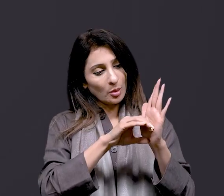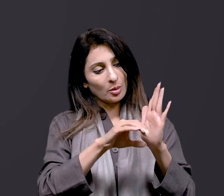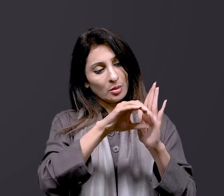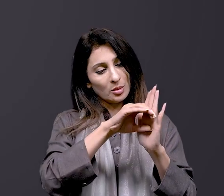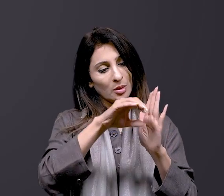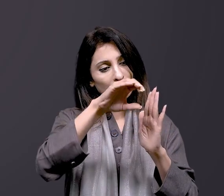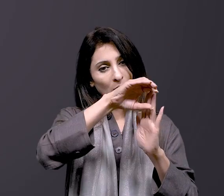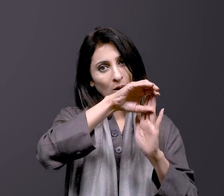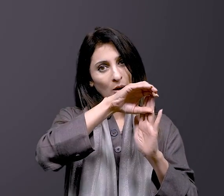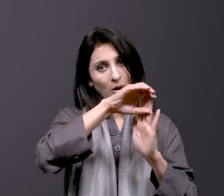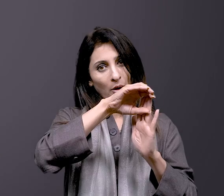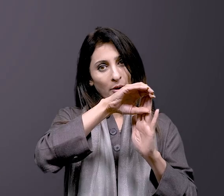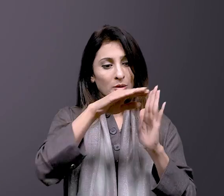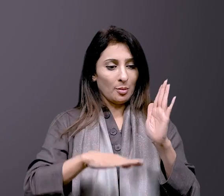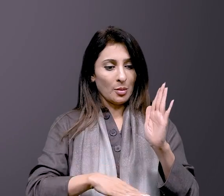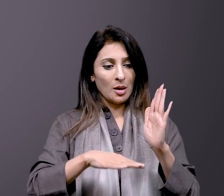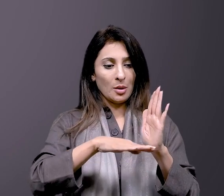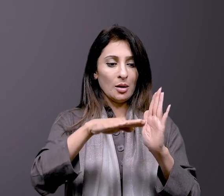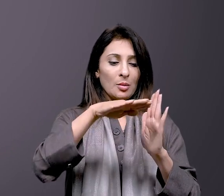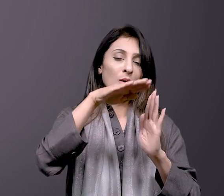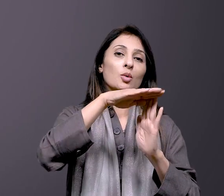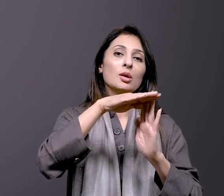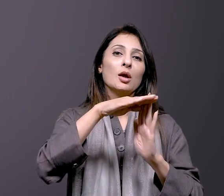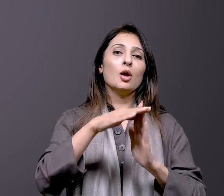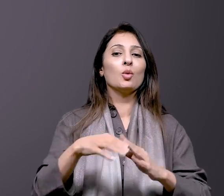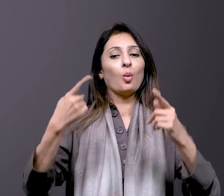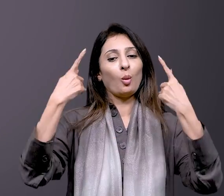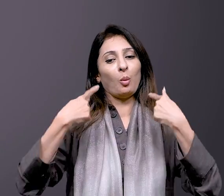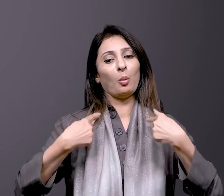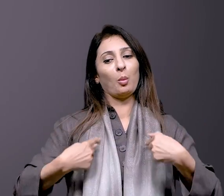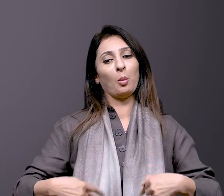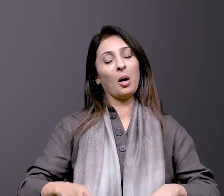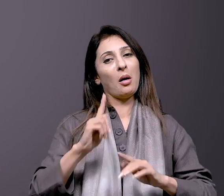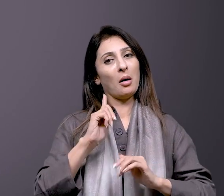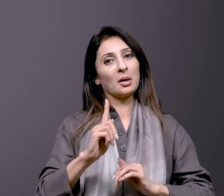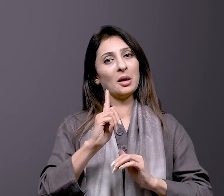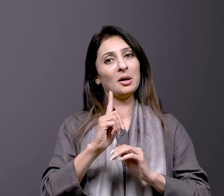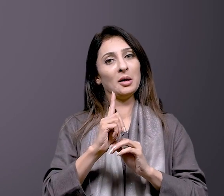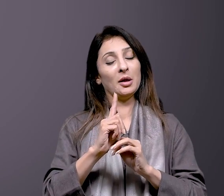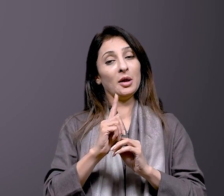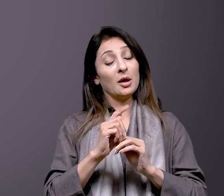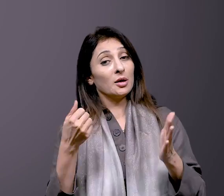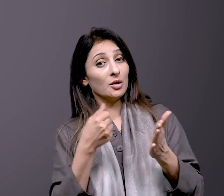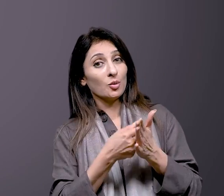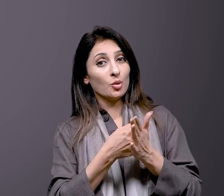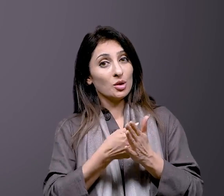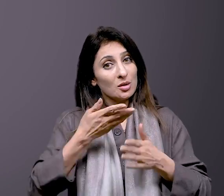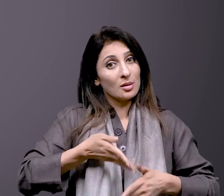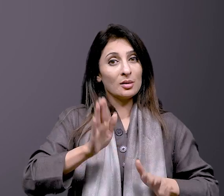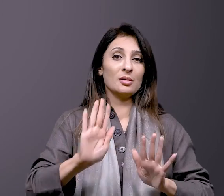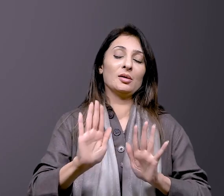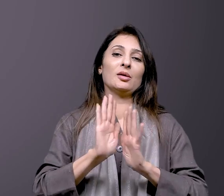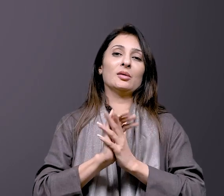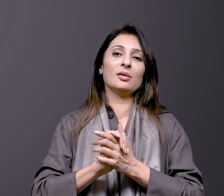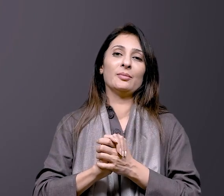try and look for independence in each one of those stages. So a toddler has different